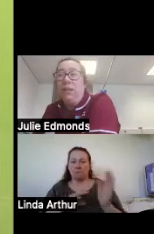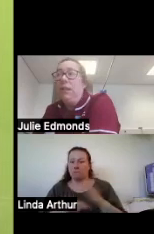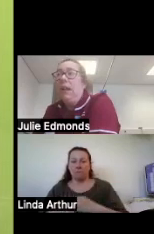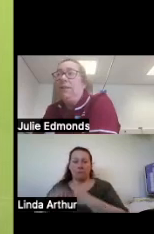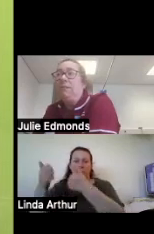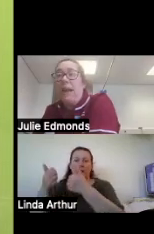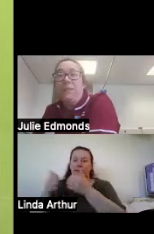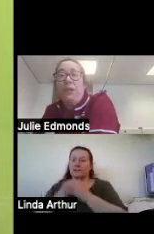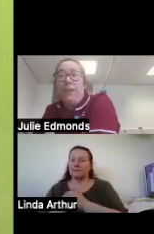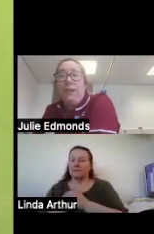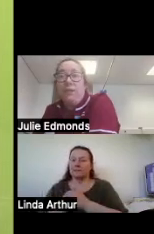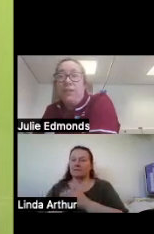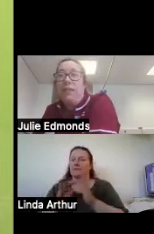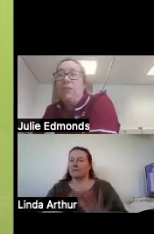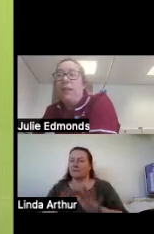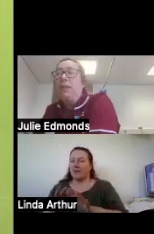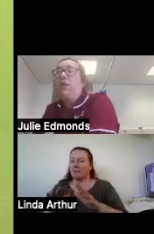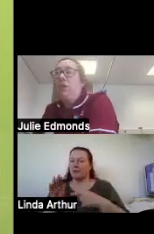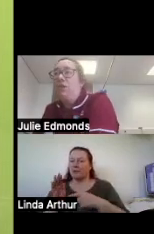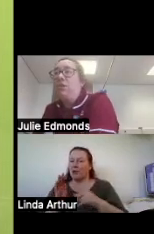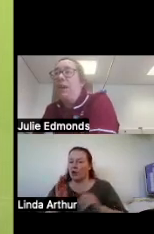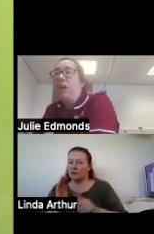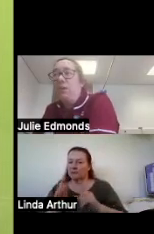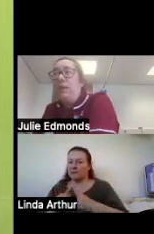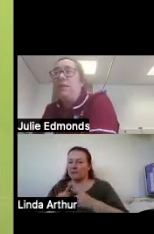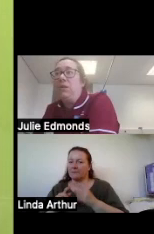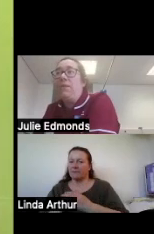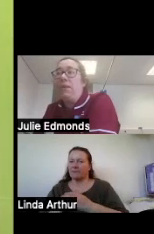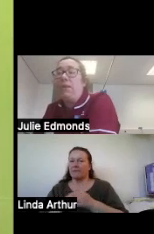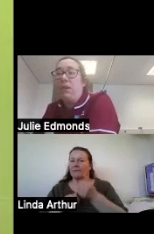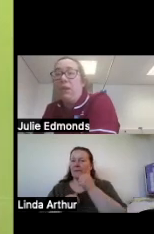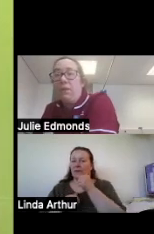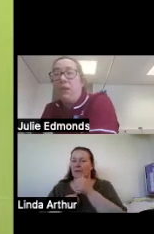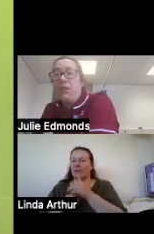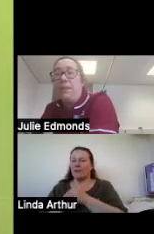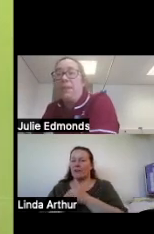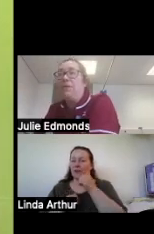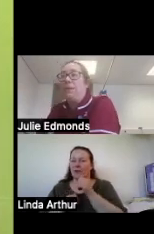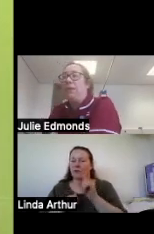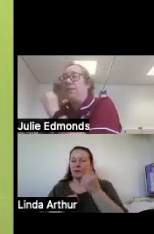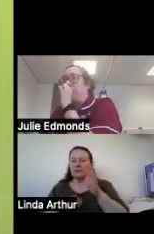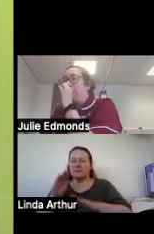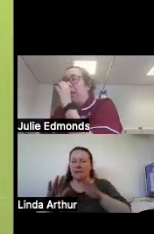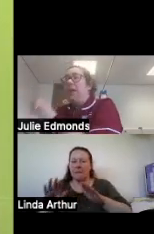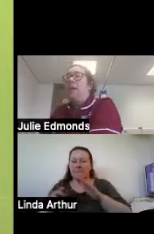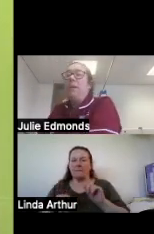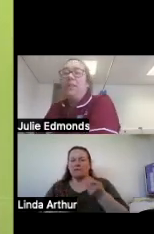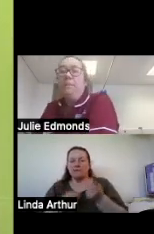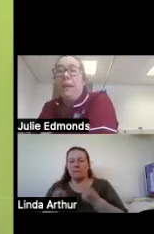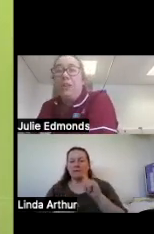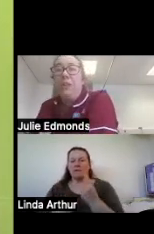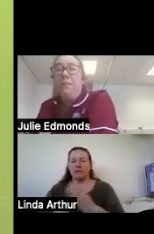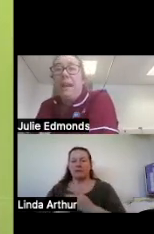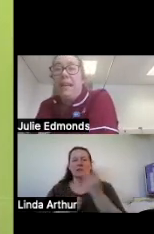continence and they've calmed down that urgency. So it is huge. So we always do the first steps in treatment first. But